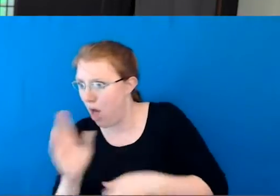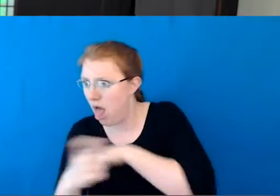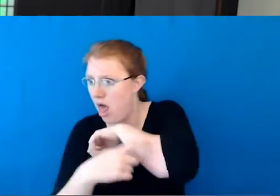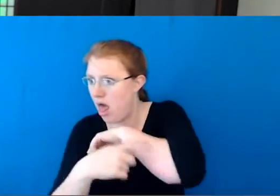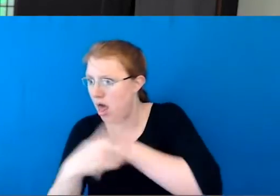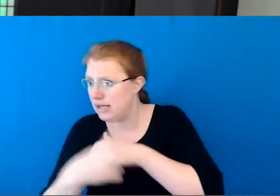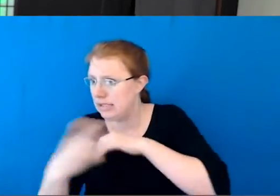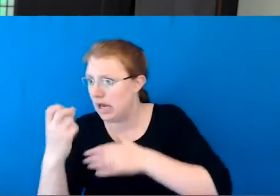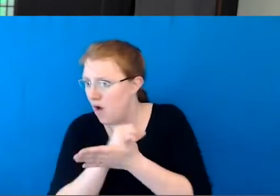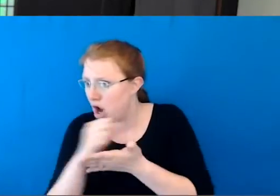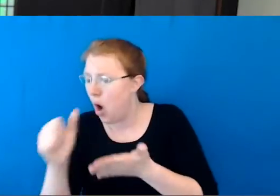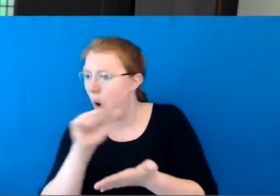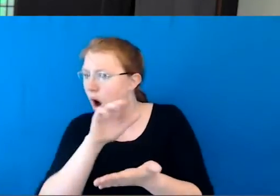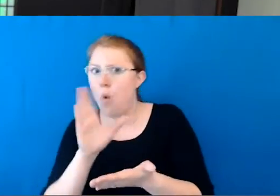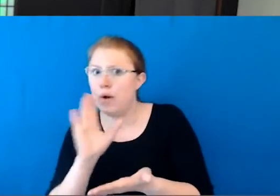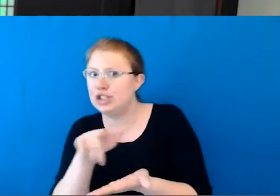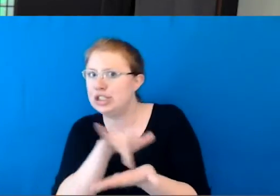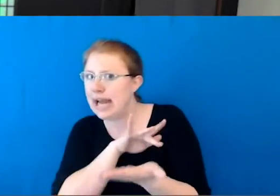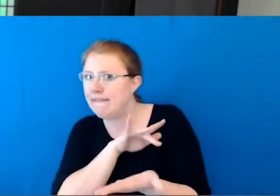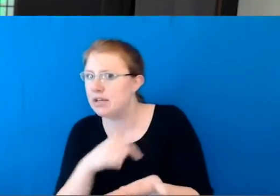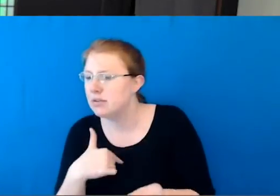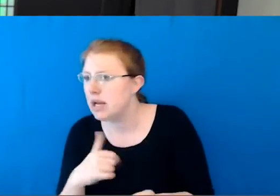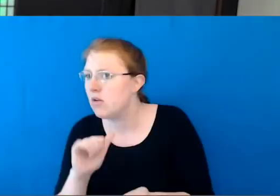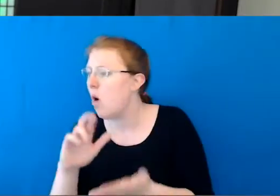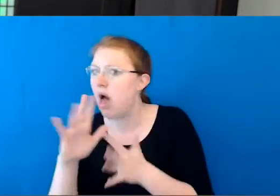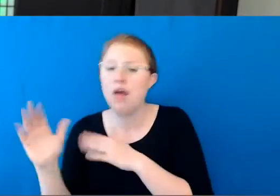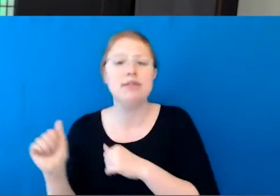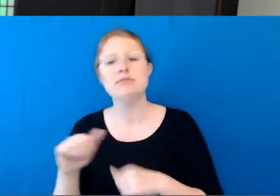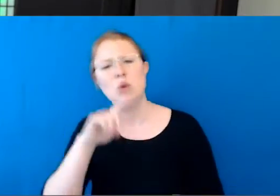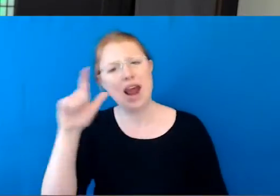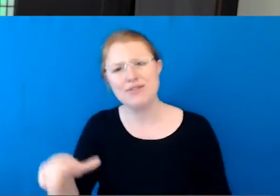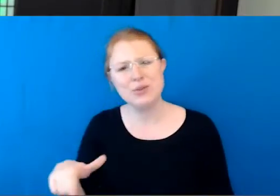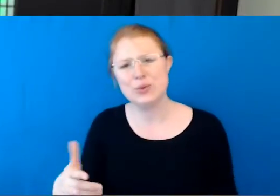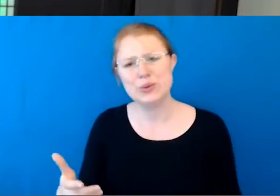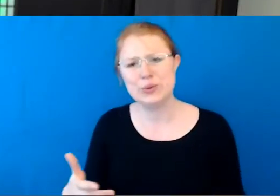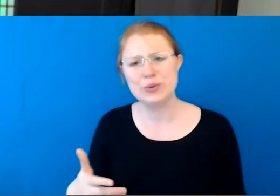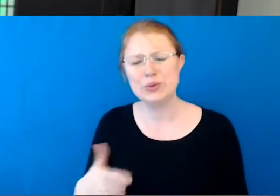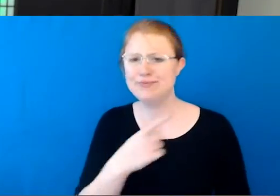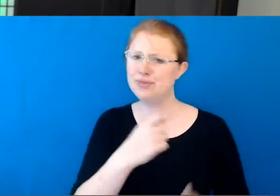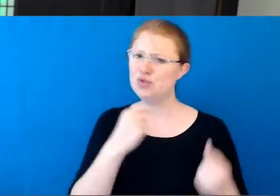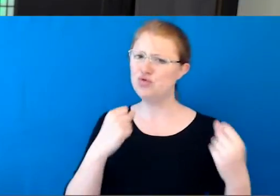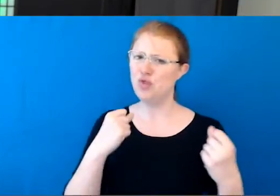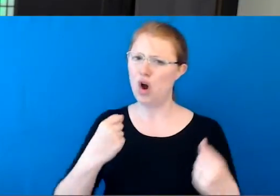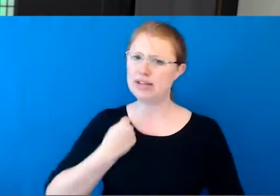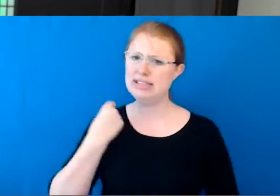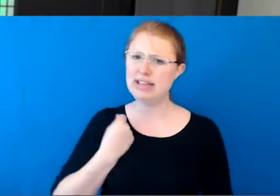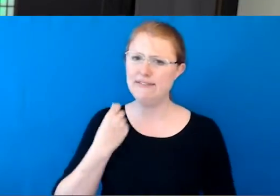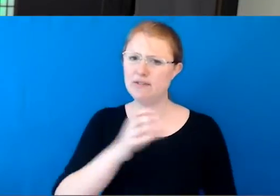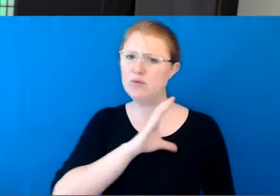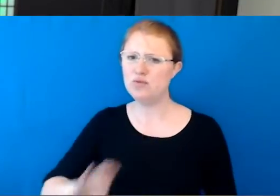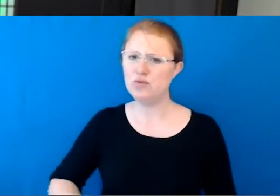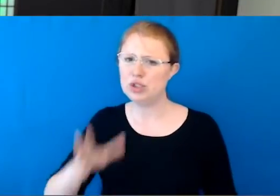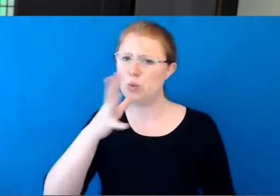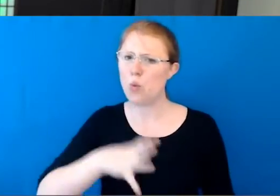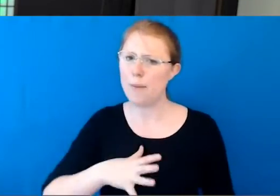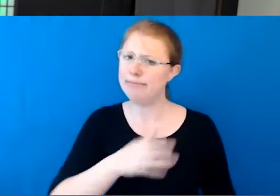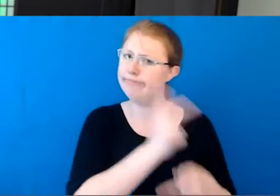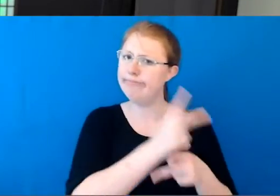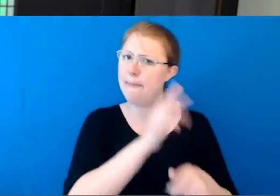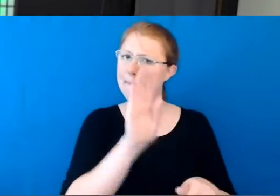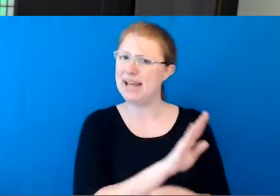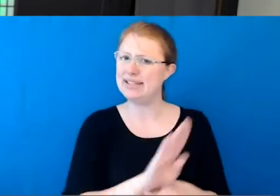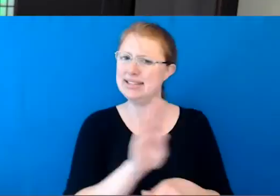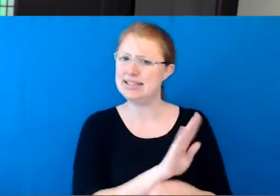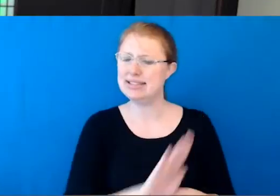taken advantage of. At least he shouldn't. A virtuous woman wouldn't do that. But he knows that his heart